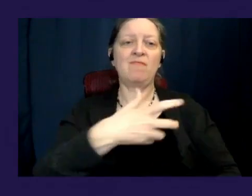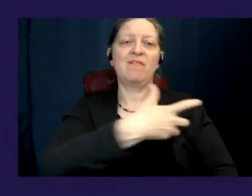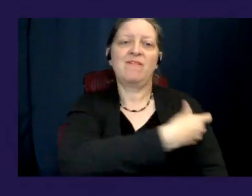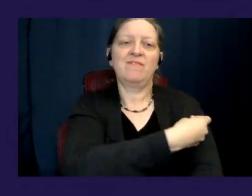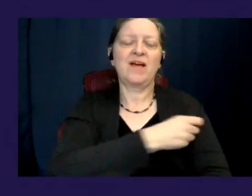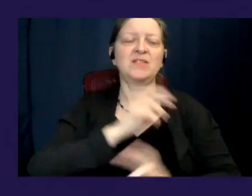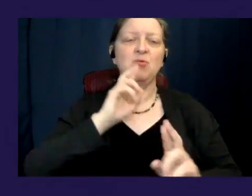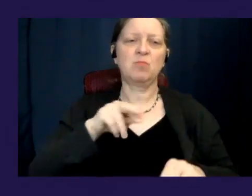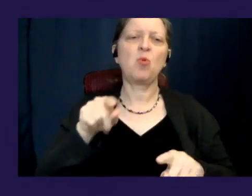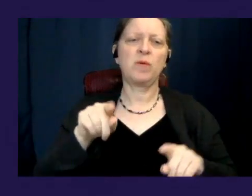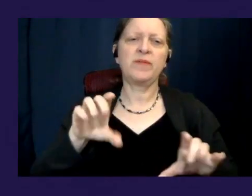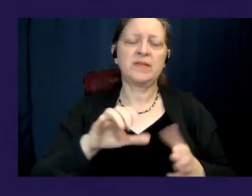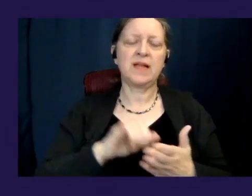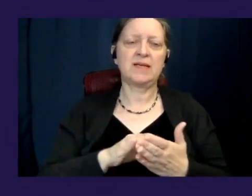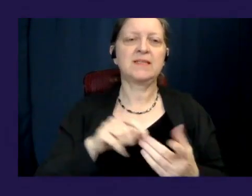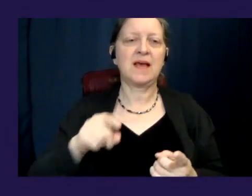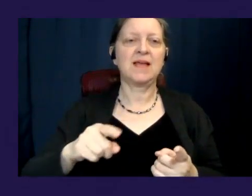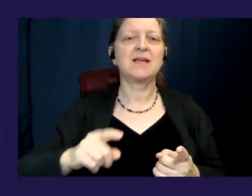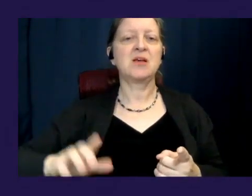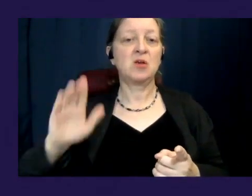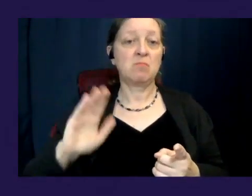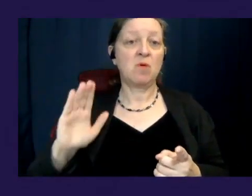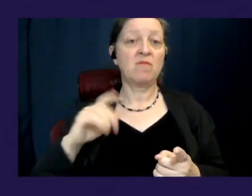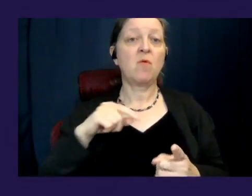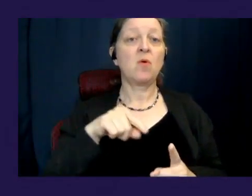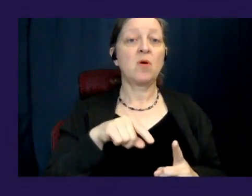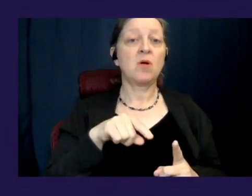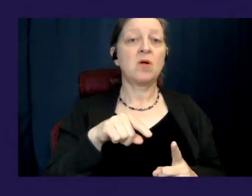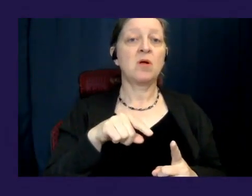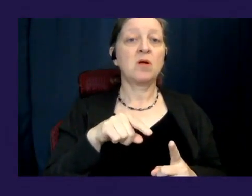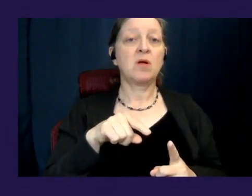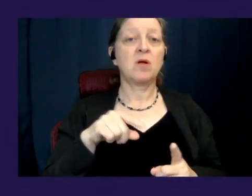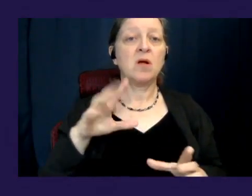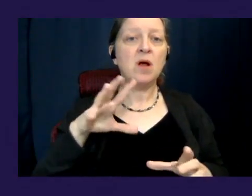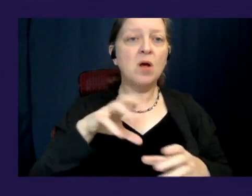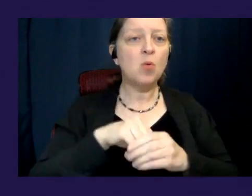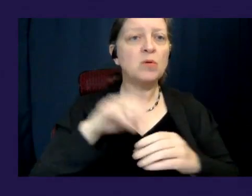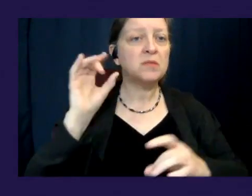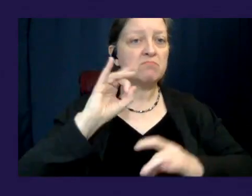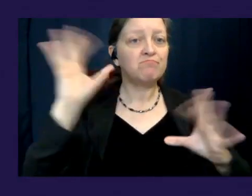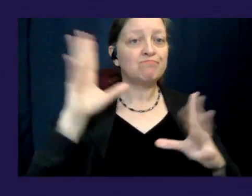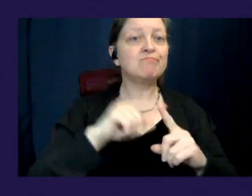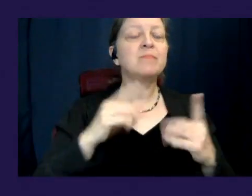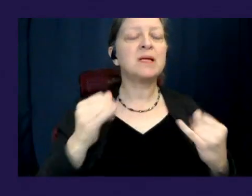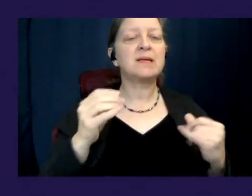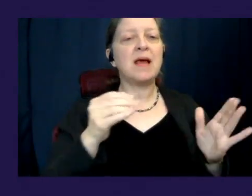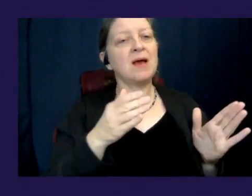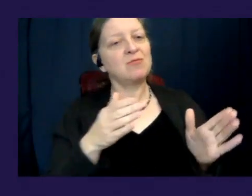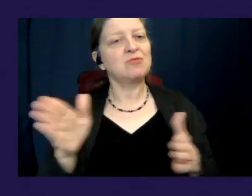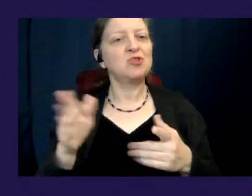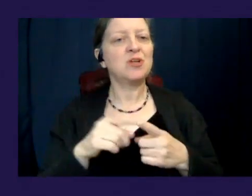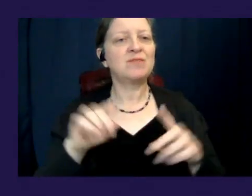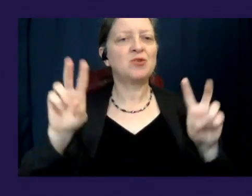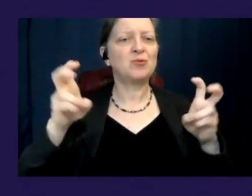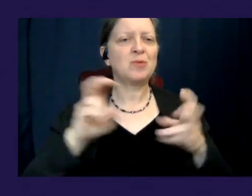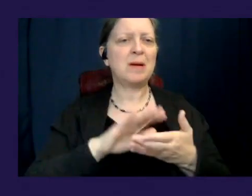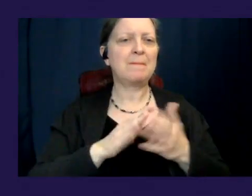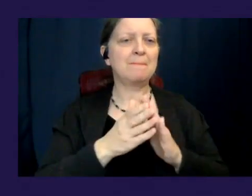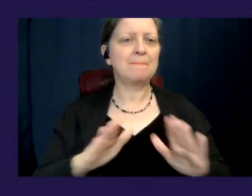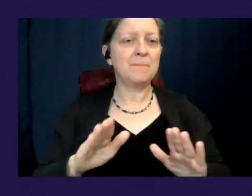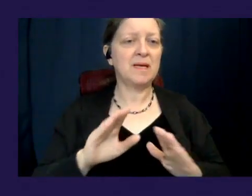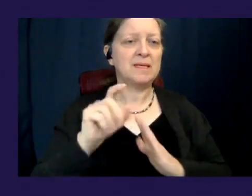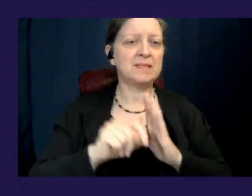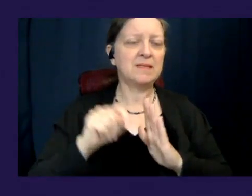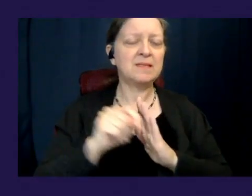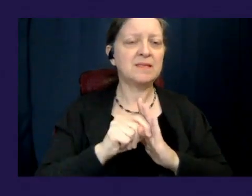and have now expanded it to really all vaccines and other topics in general, which I'll get into.